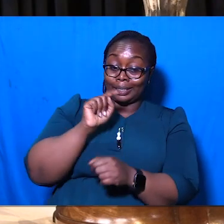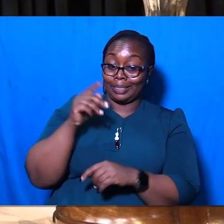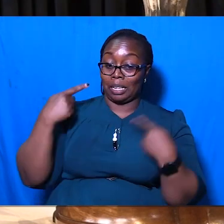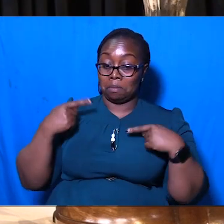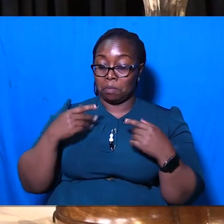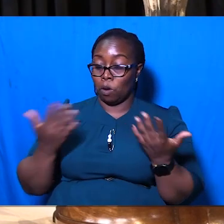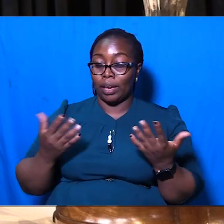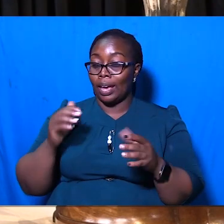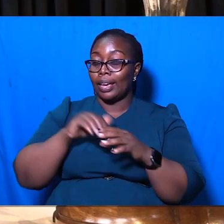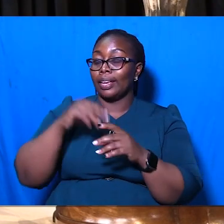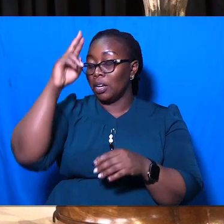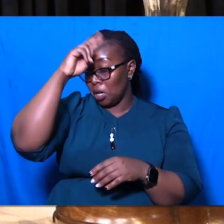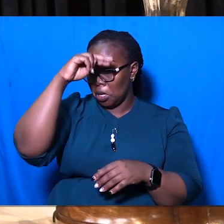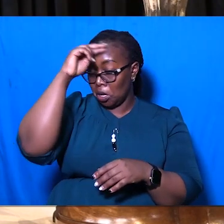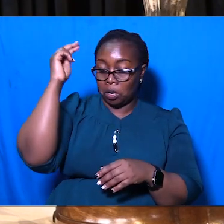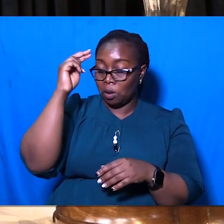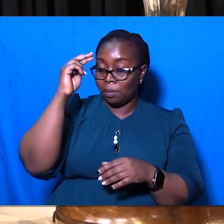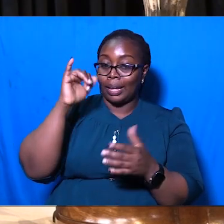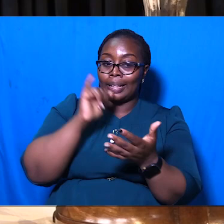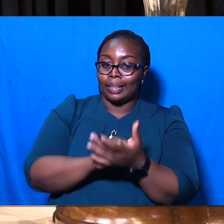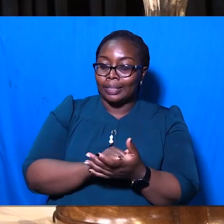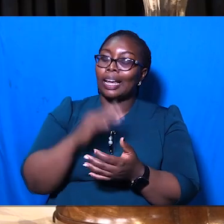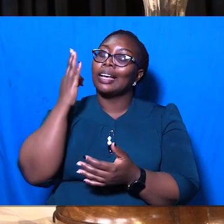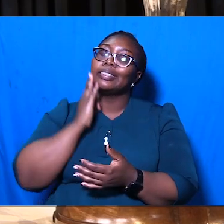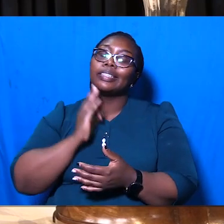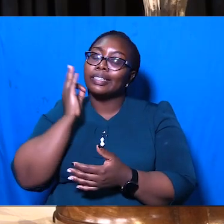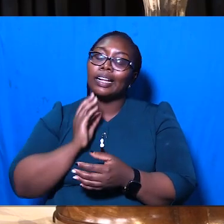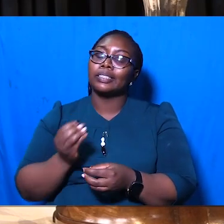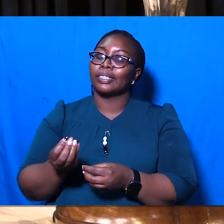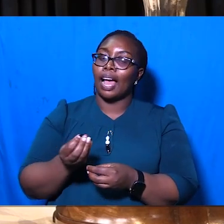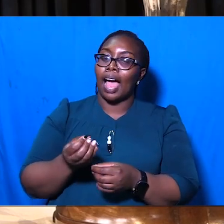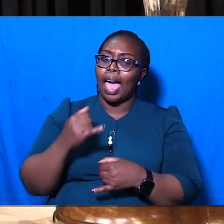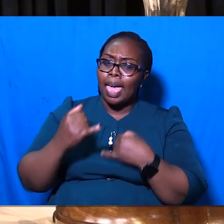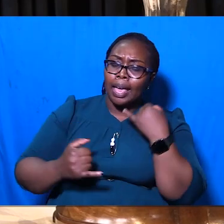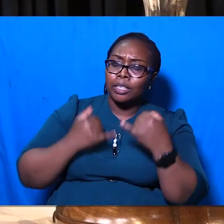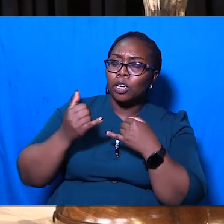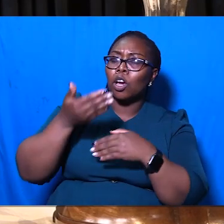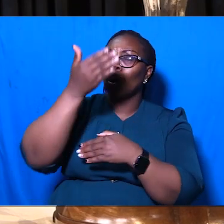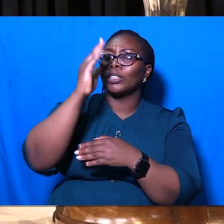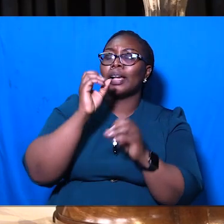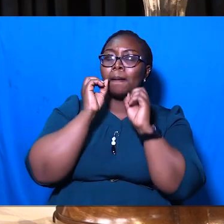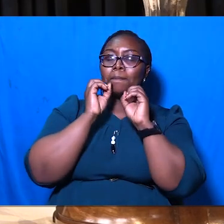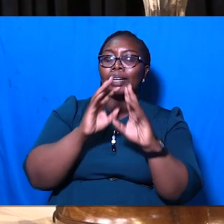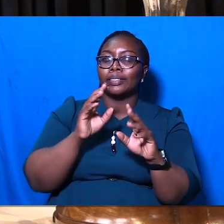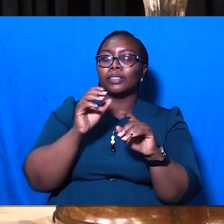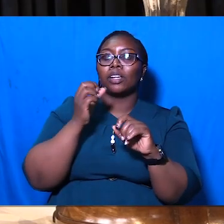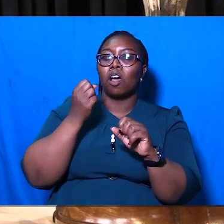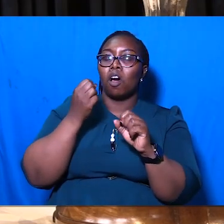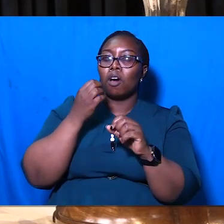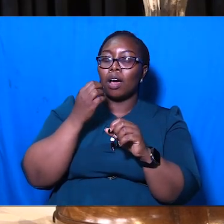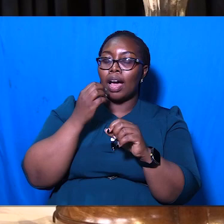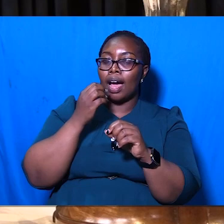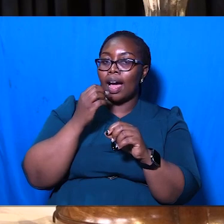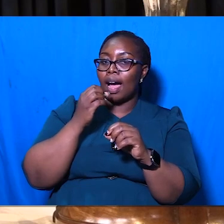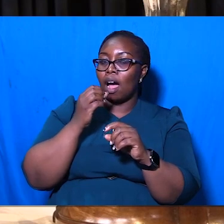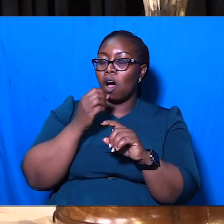Gentiles becomes partakers of the promises and the blessings of God's covenant with Israel.